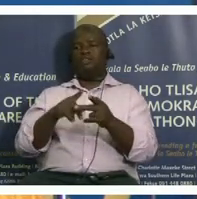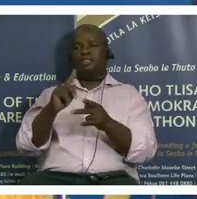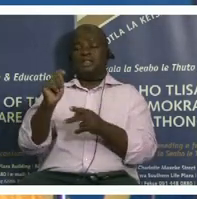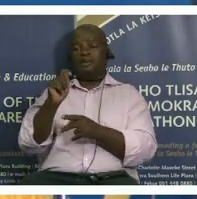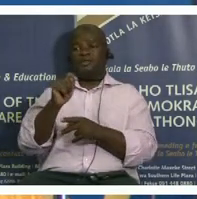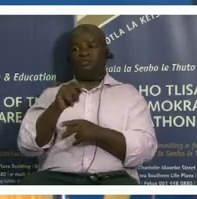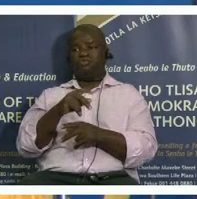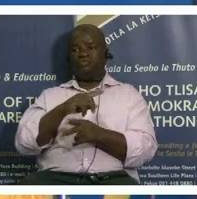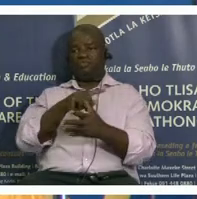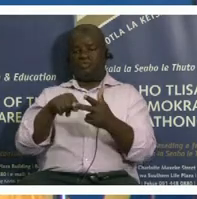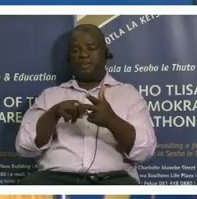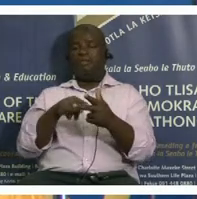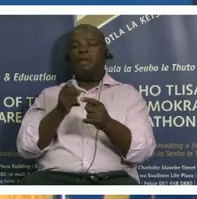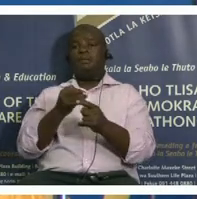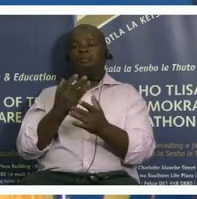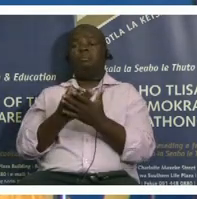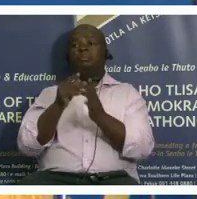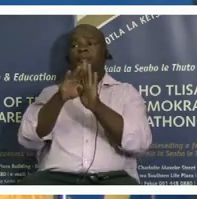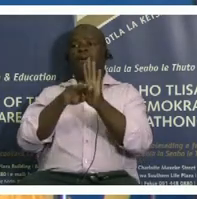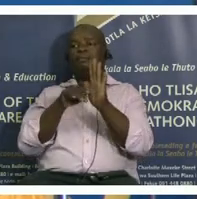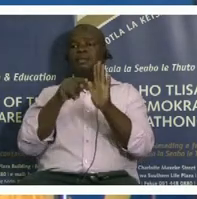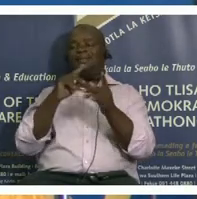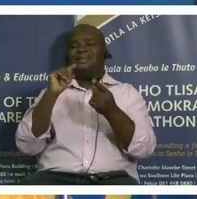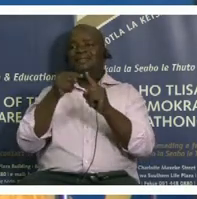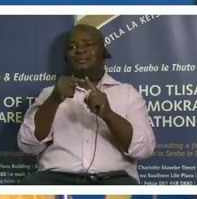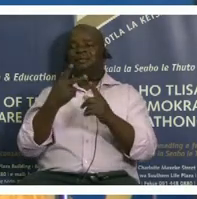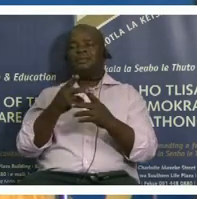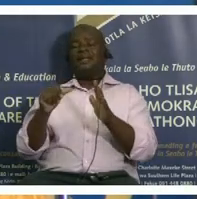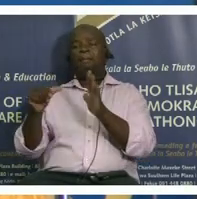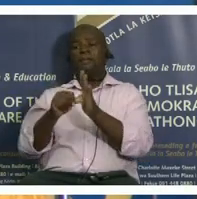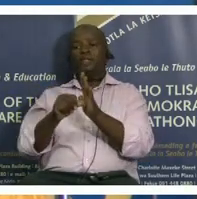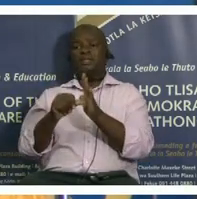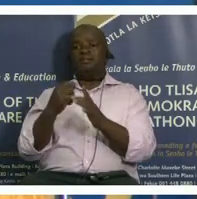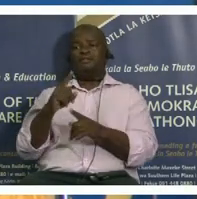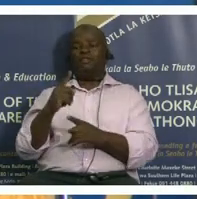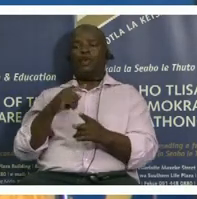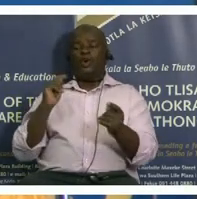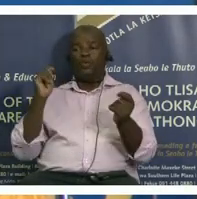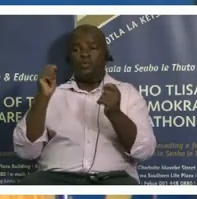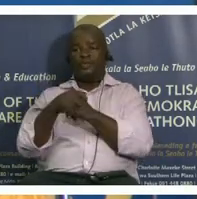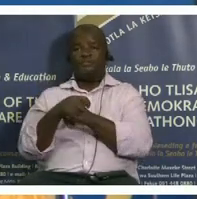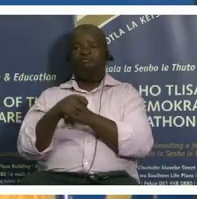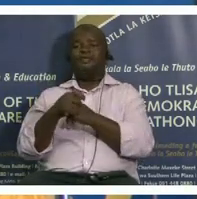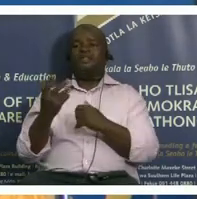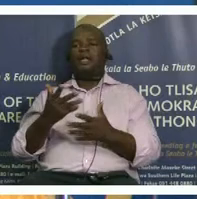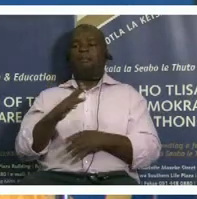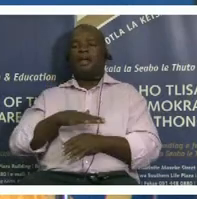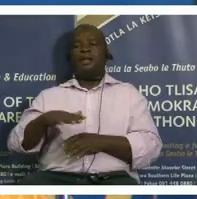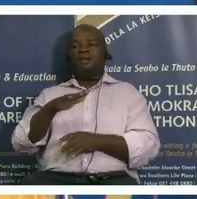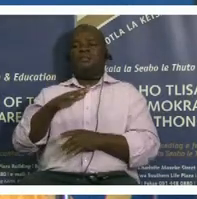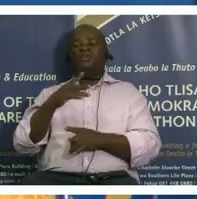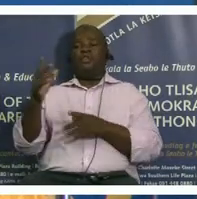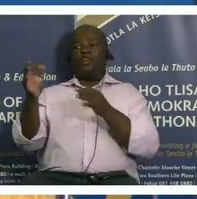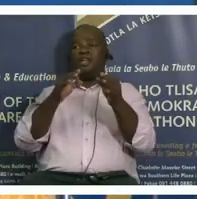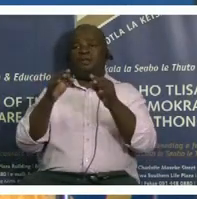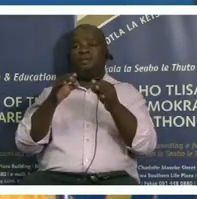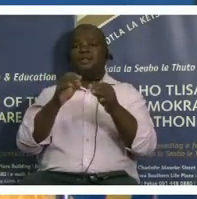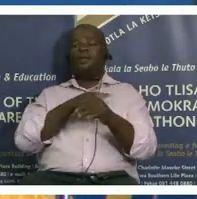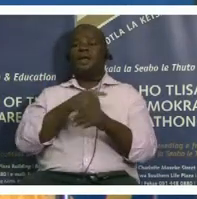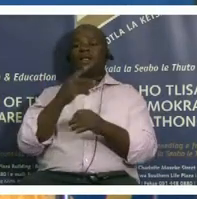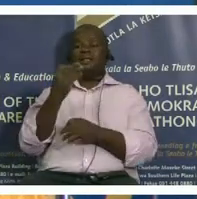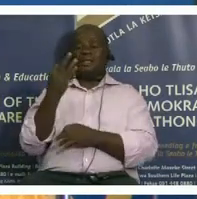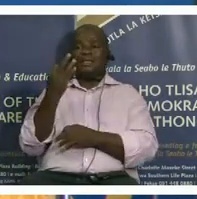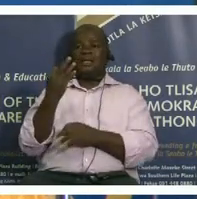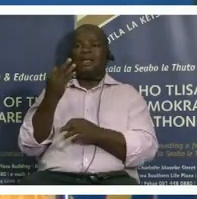Thabantsho. This program is catalytic to unlock job creation, as